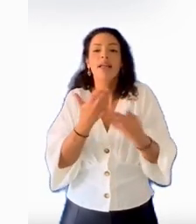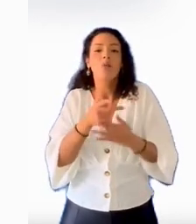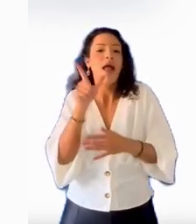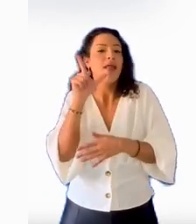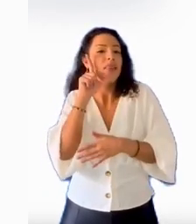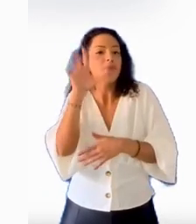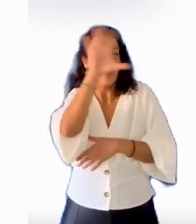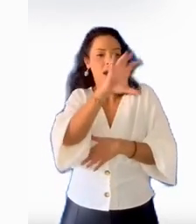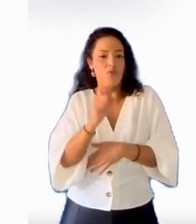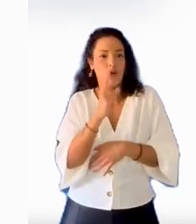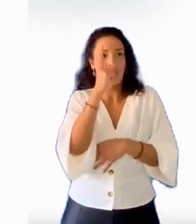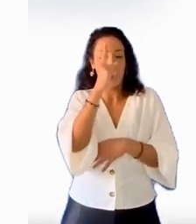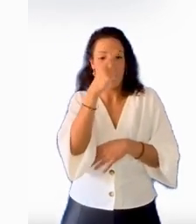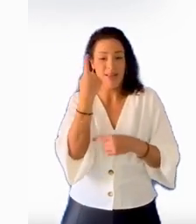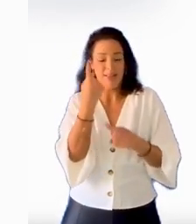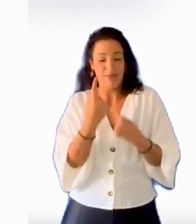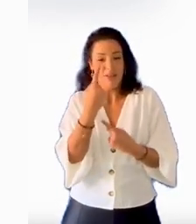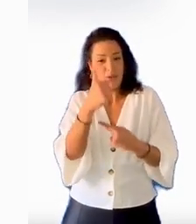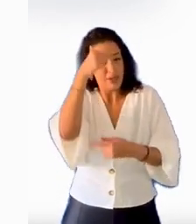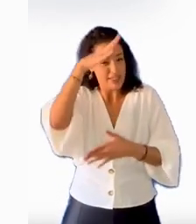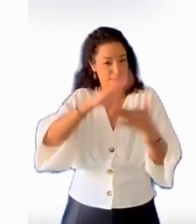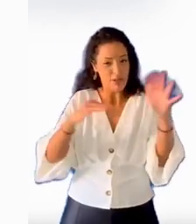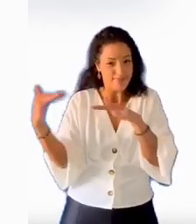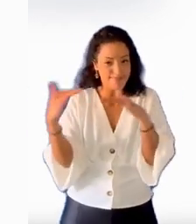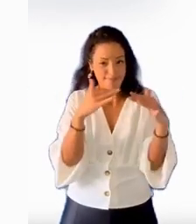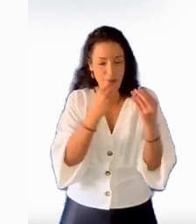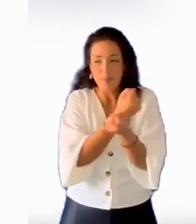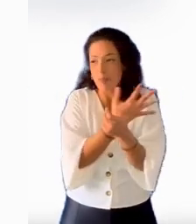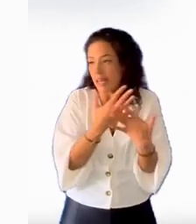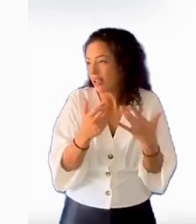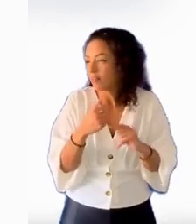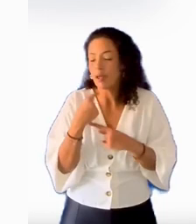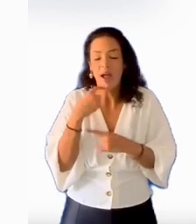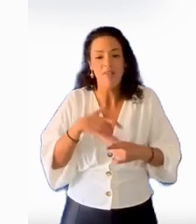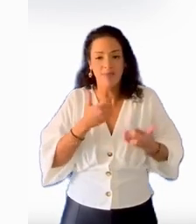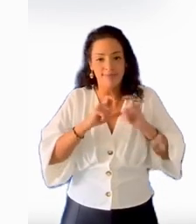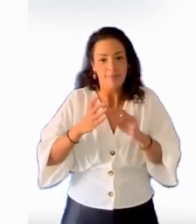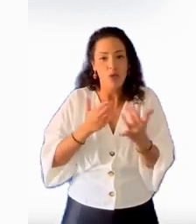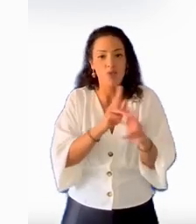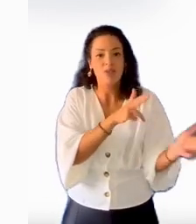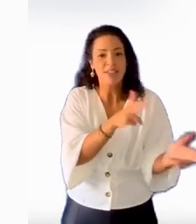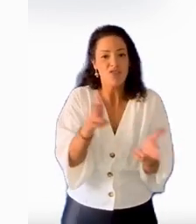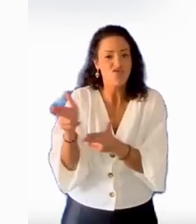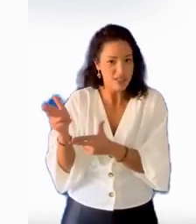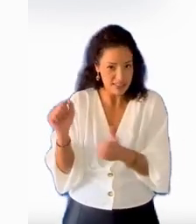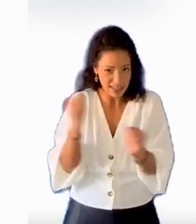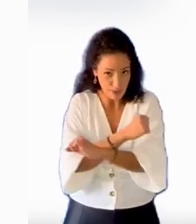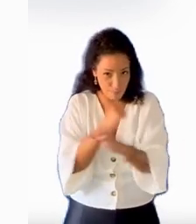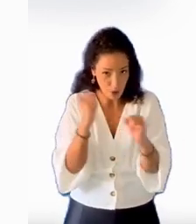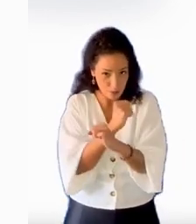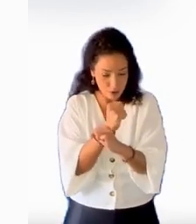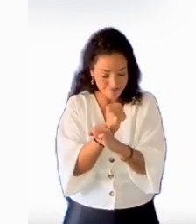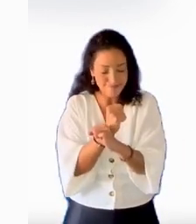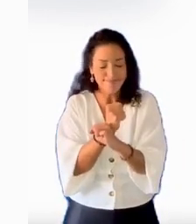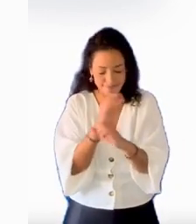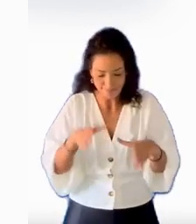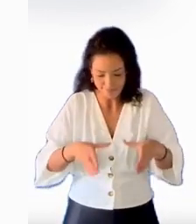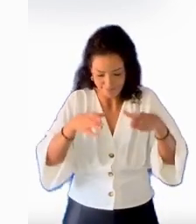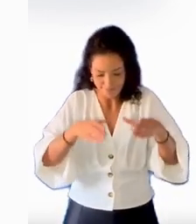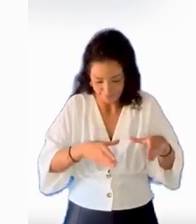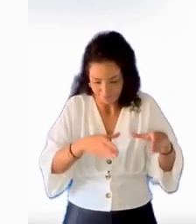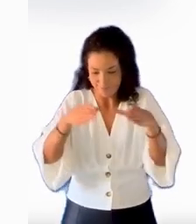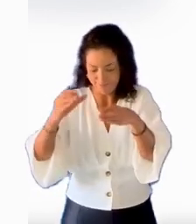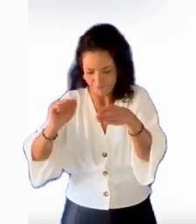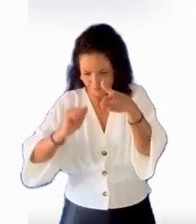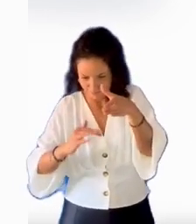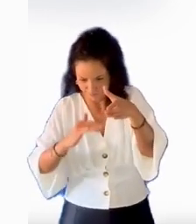had direct experience of the conflict and several had survived terrorist attacks. Giving them permission to fill their trauma jars with different coloured liquids